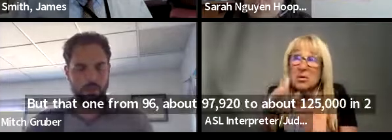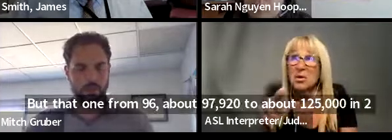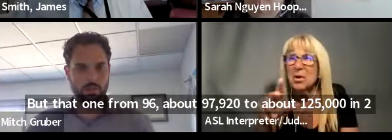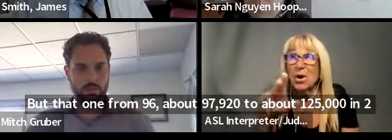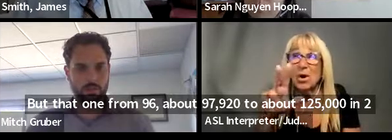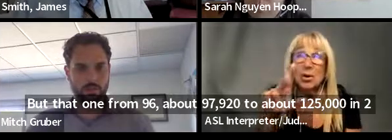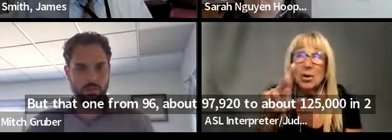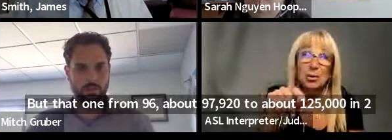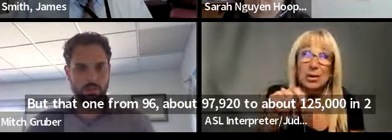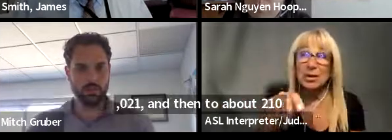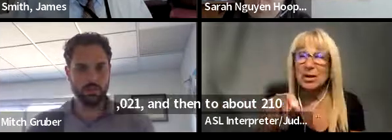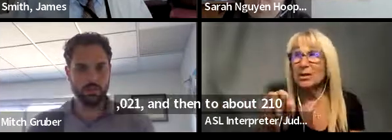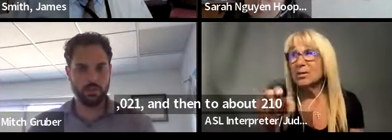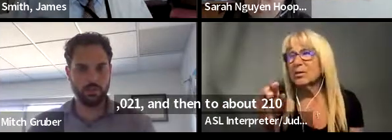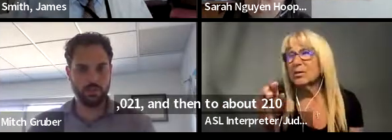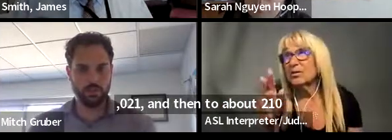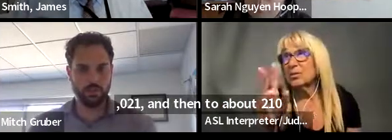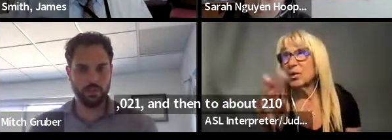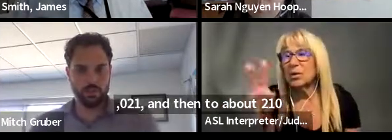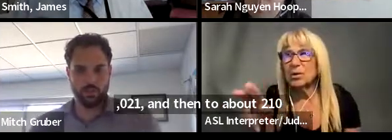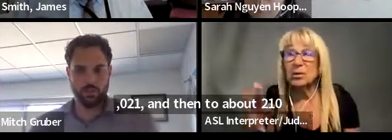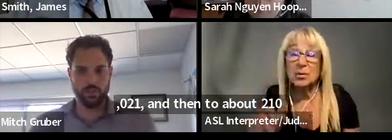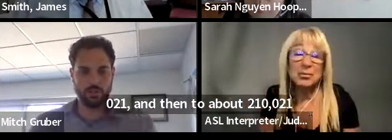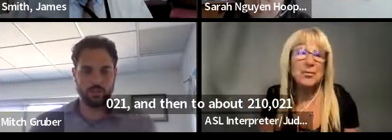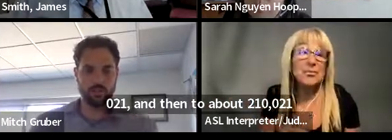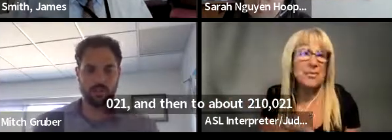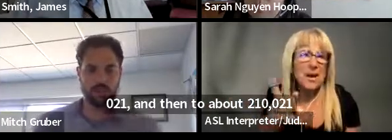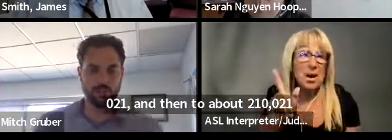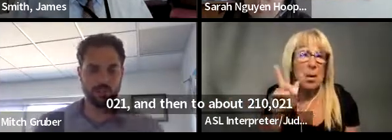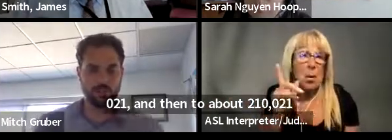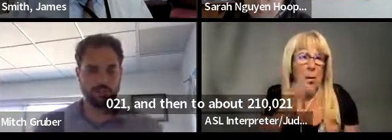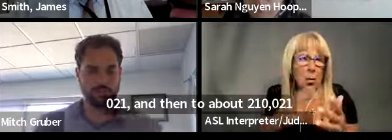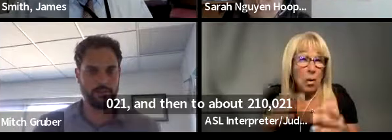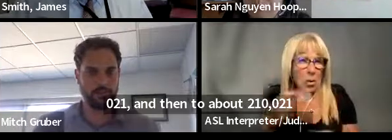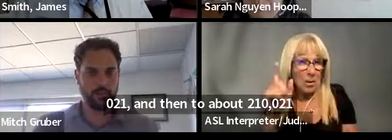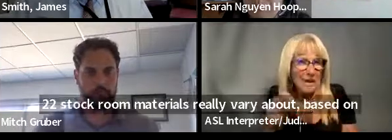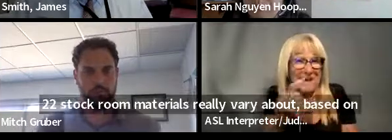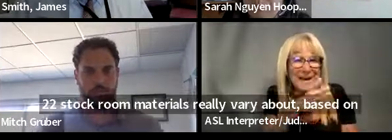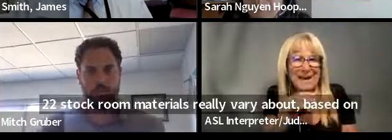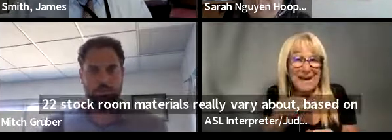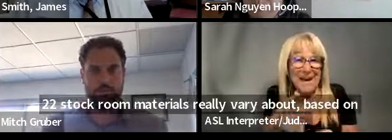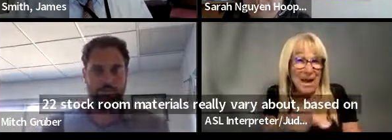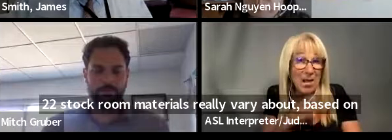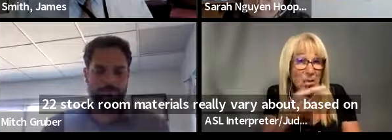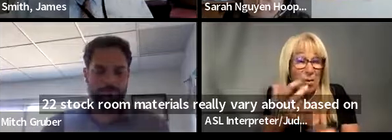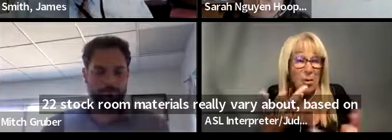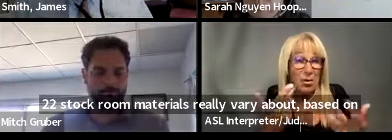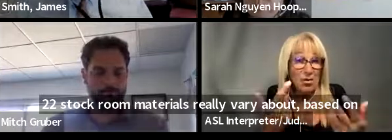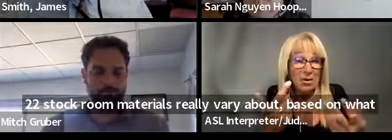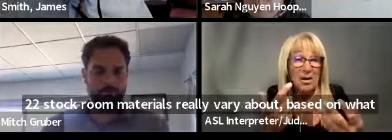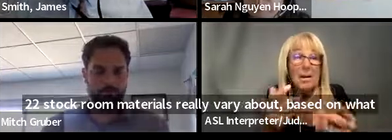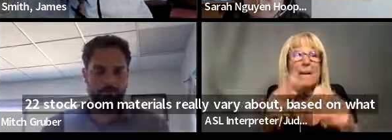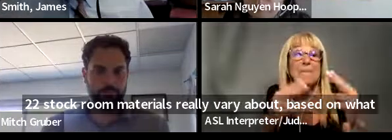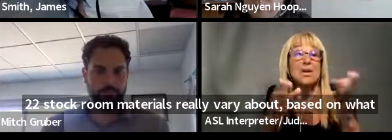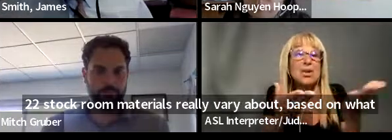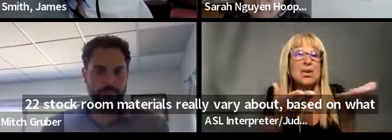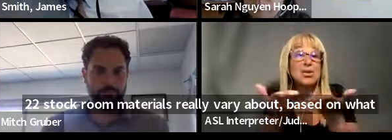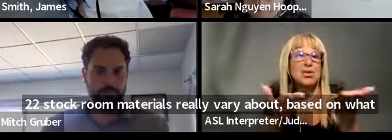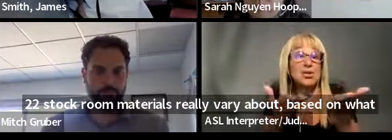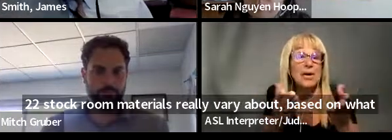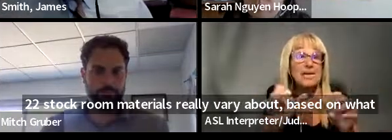21-22. Stockroom materials really vary based on what we need and also how long we have it. Building service maintenance has actually gone